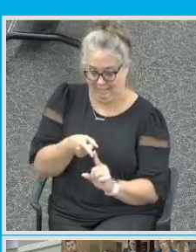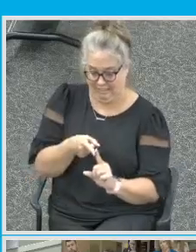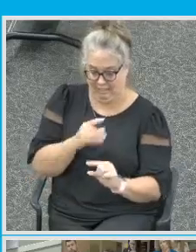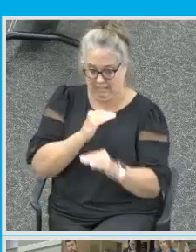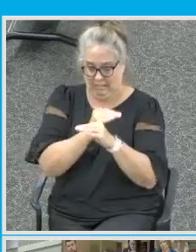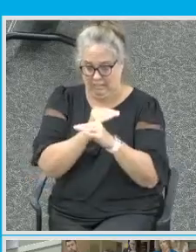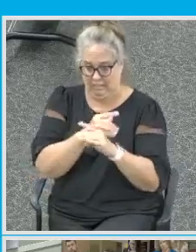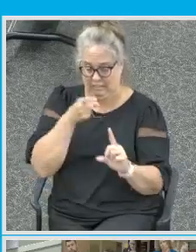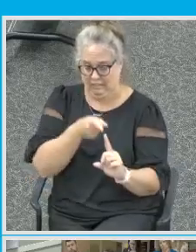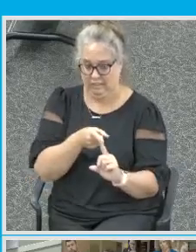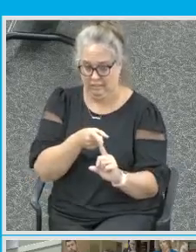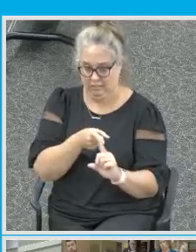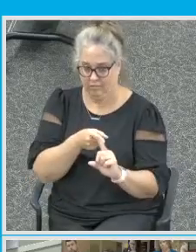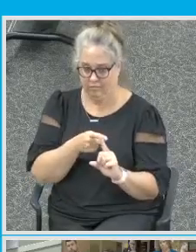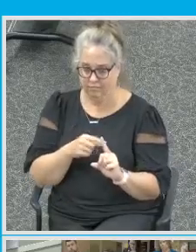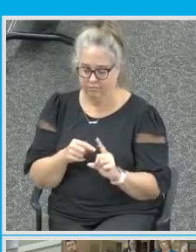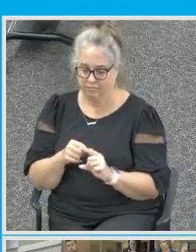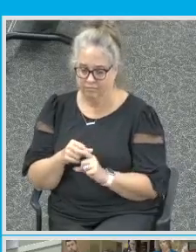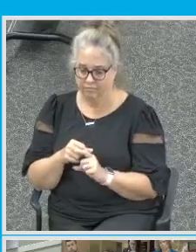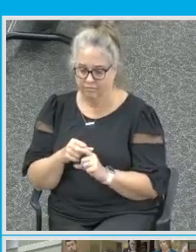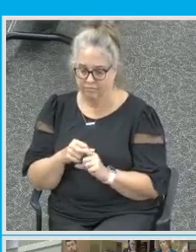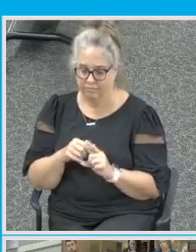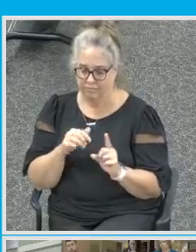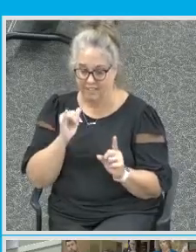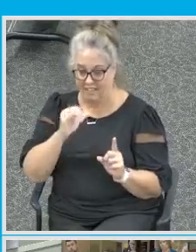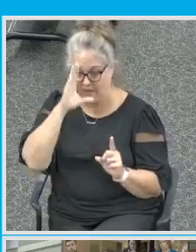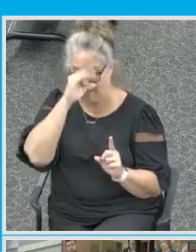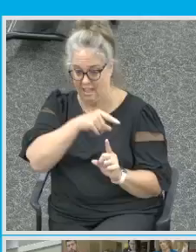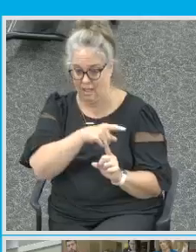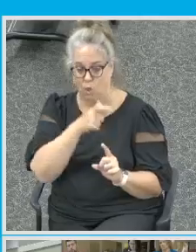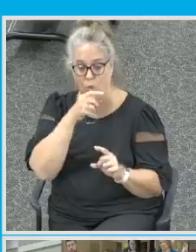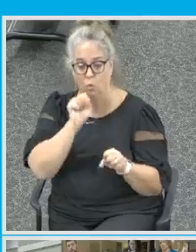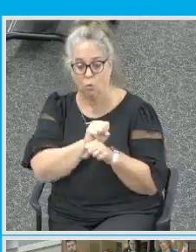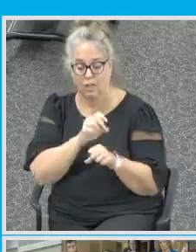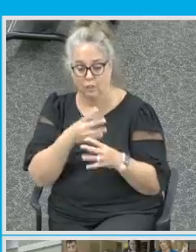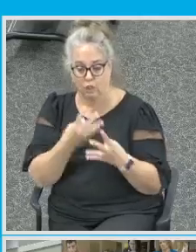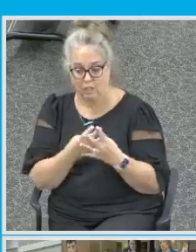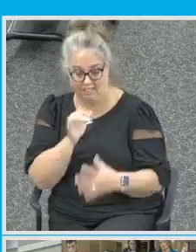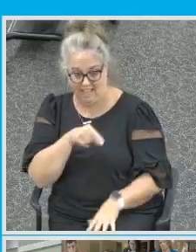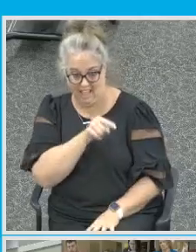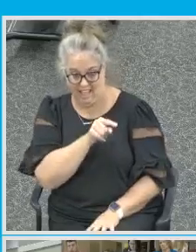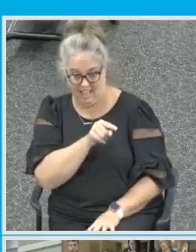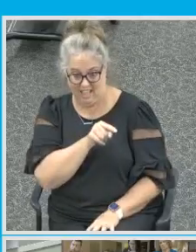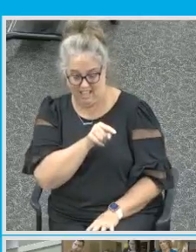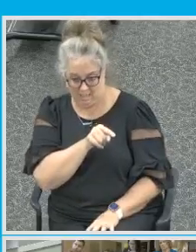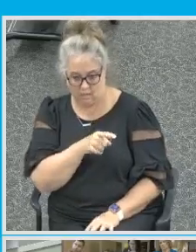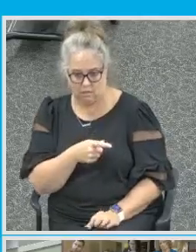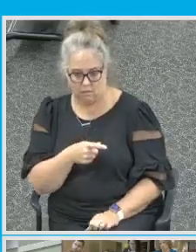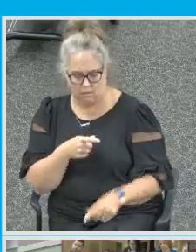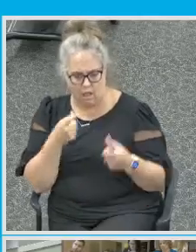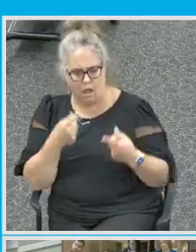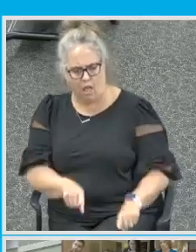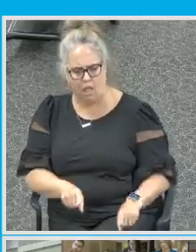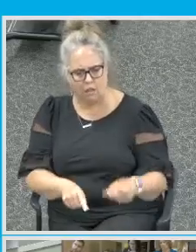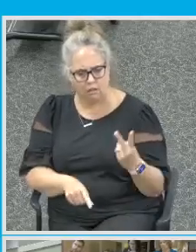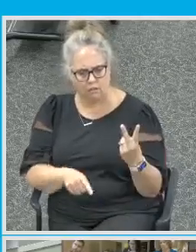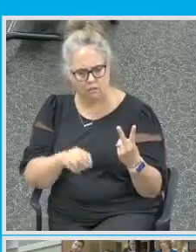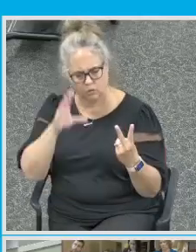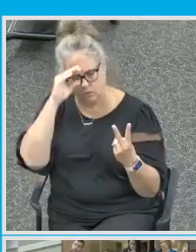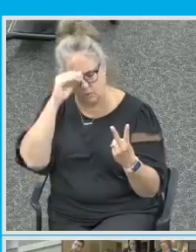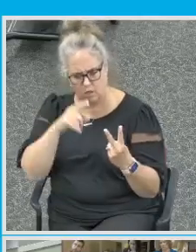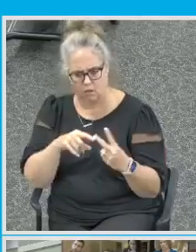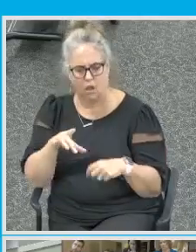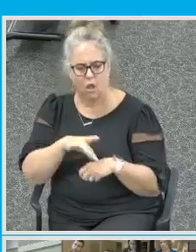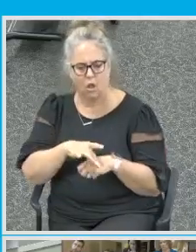two individuals he was supposed to watch. As he was watching them, there was an earthquake. That earthquake happened, and he woke up and realized that maybe everybody